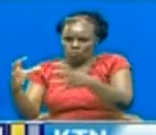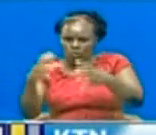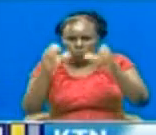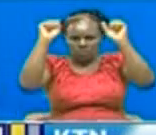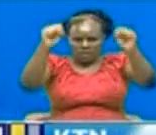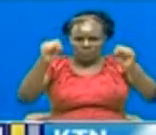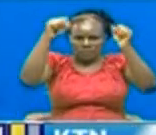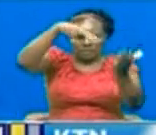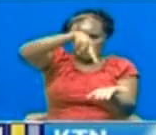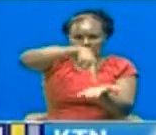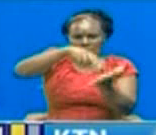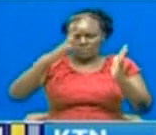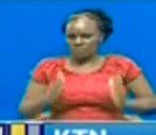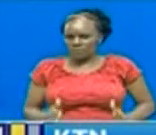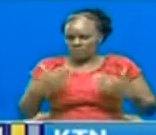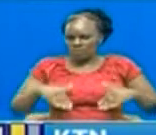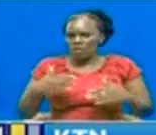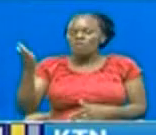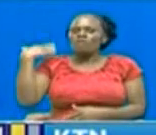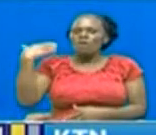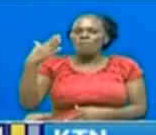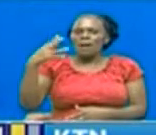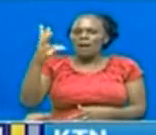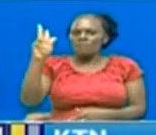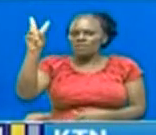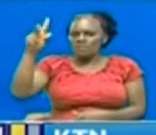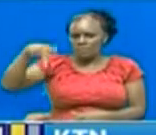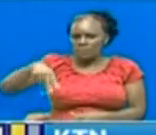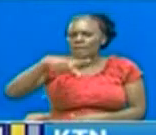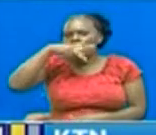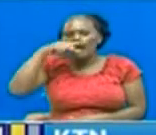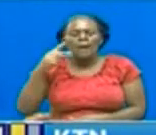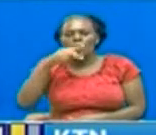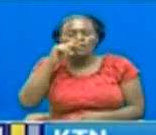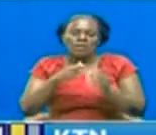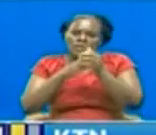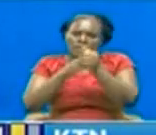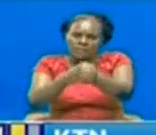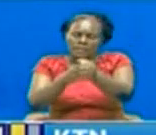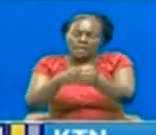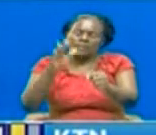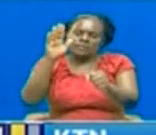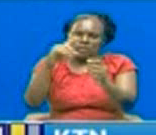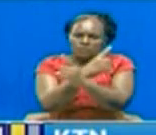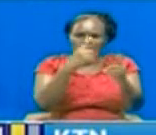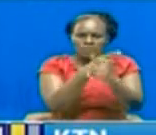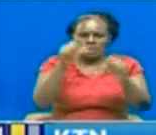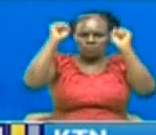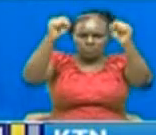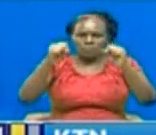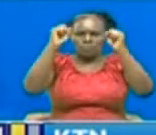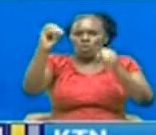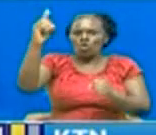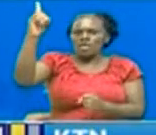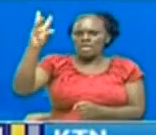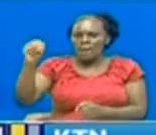their candidates. The latest being former Vice President Kalonzo Musyoka, who led several leaders from Ukambani as they campaigned for the